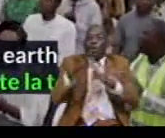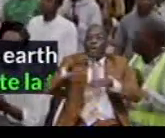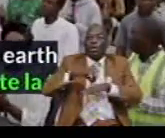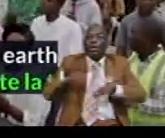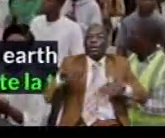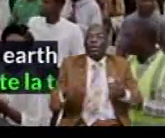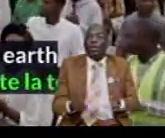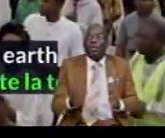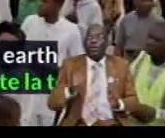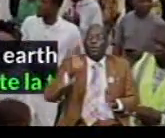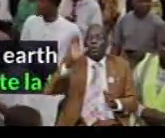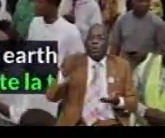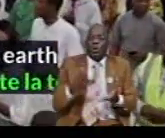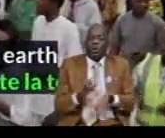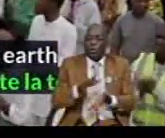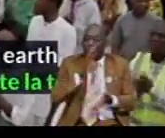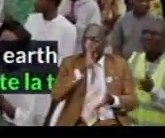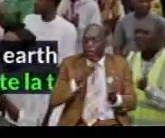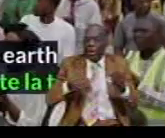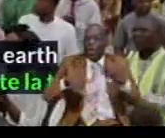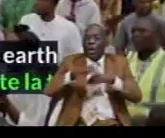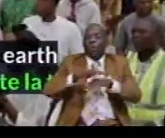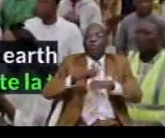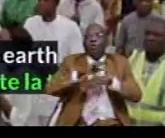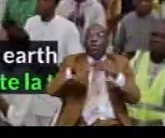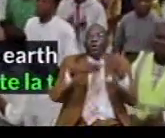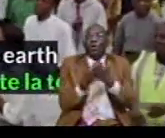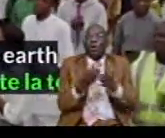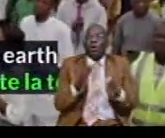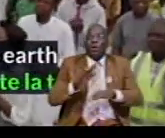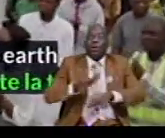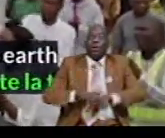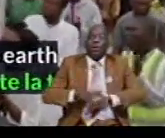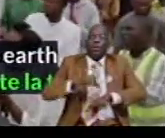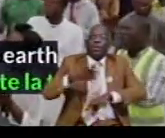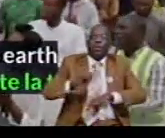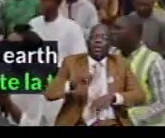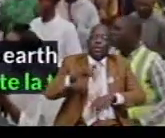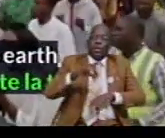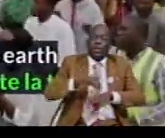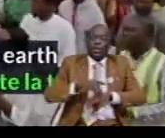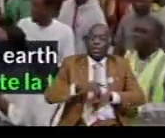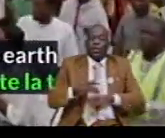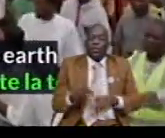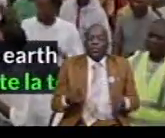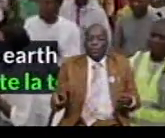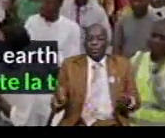above all the earth. Oh, let your glory be above all the earth.